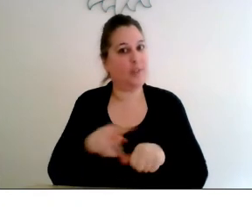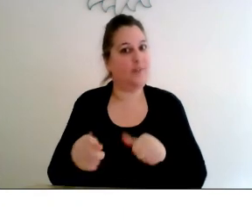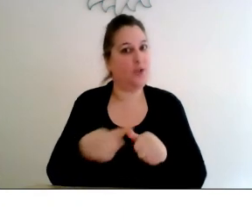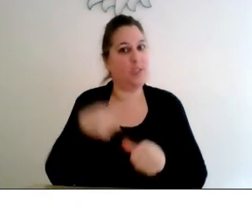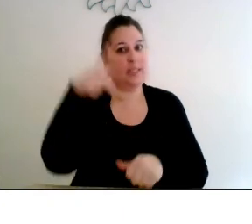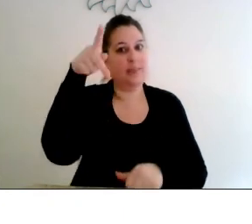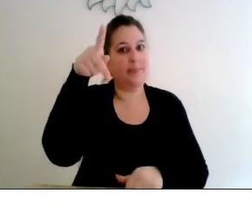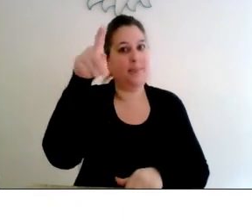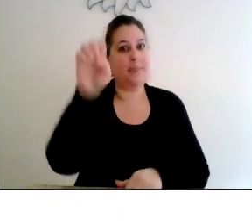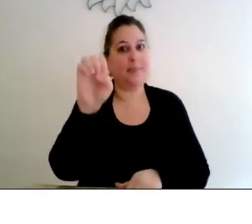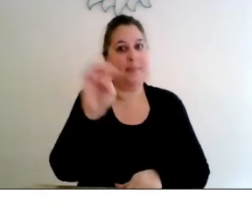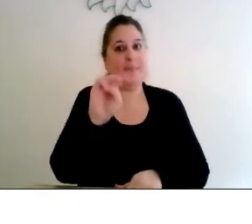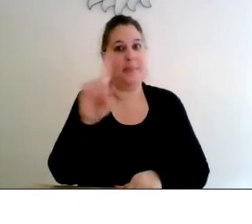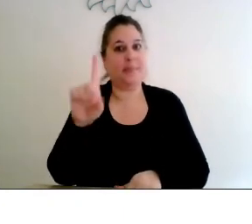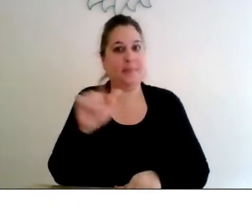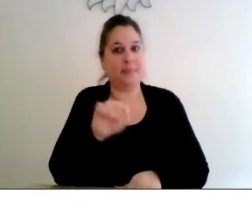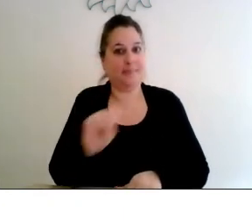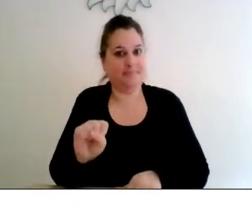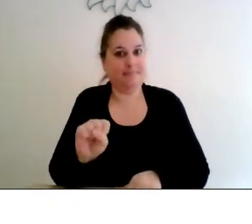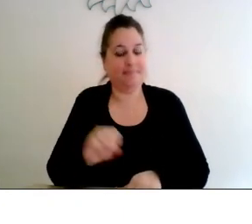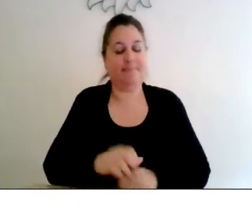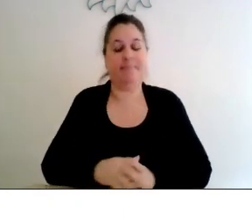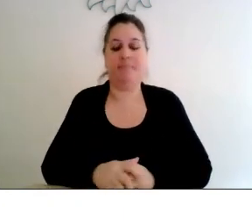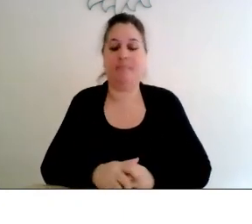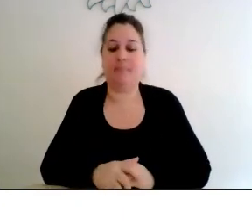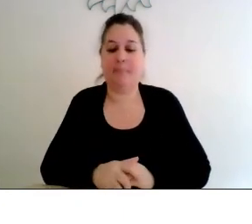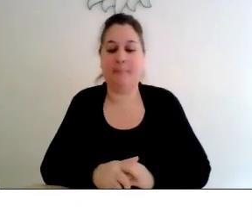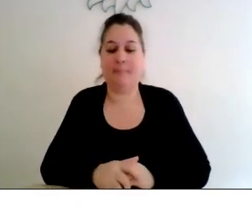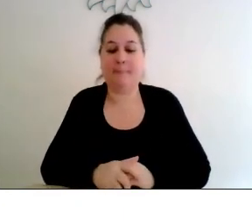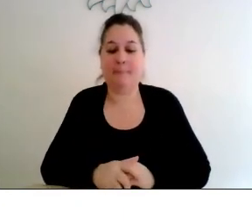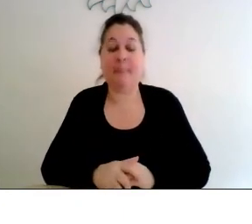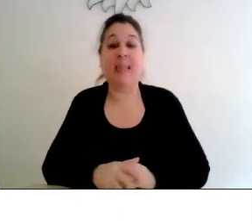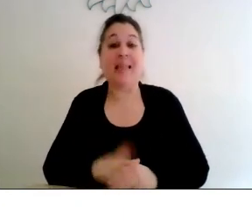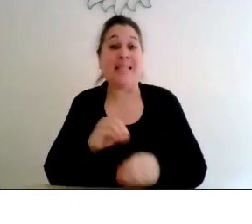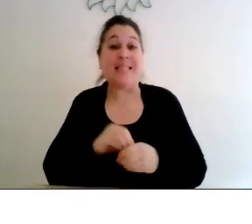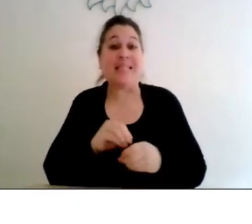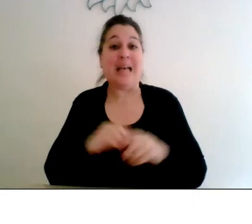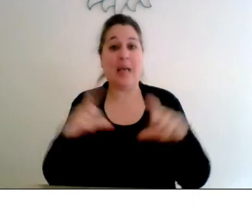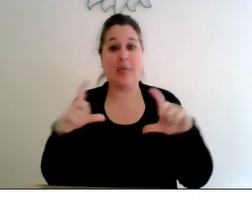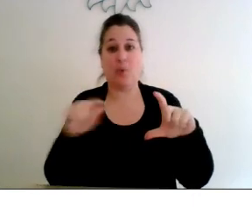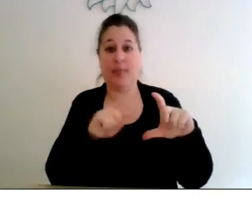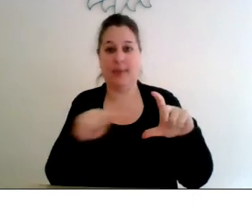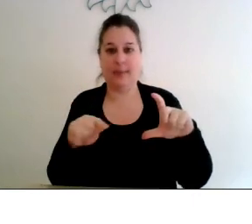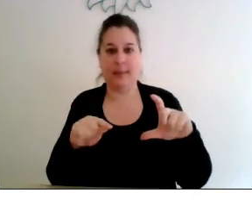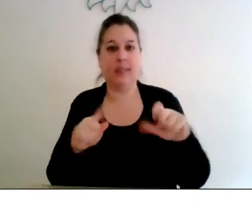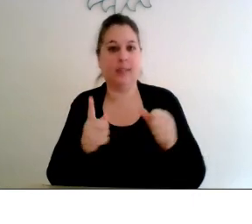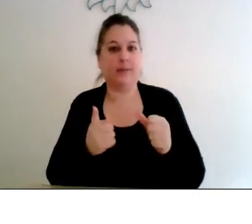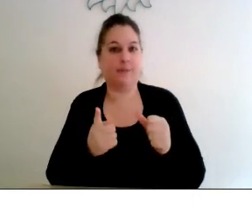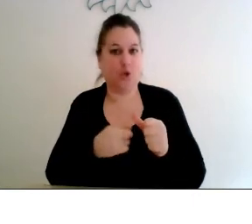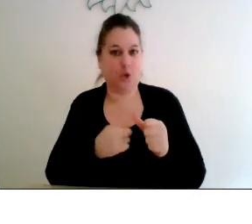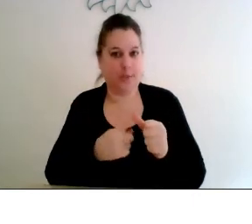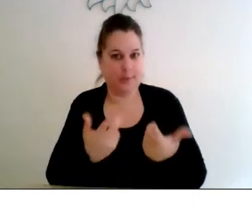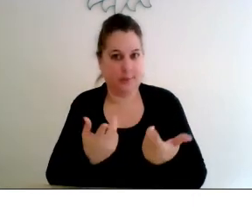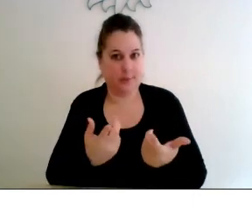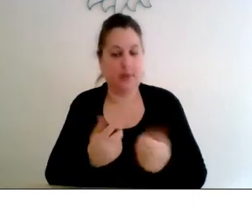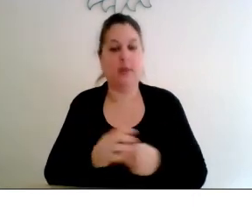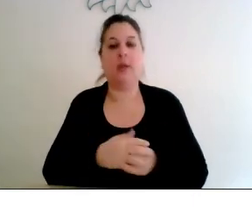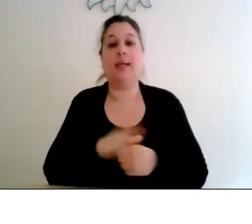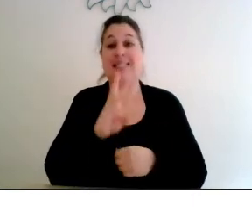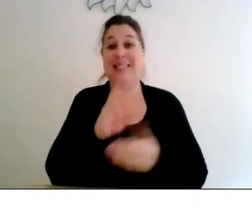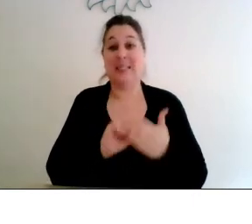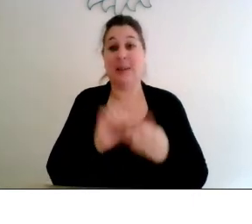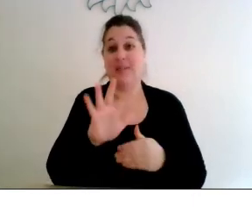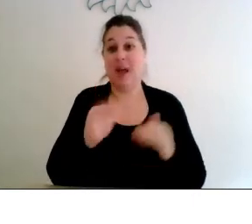Okay, so I got to do what's inside the parentheses first. 6 minus 5 is 1. Then bring everything else down.